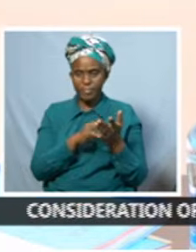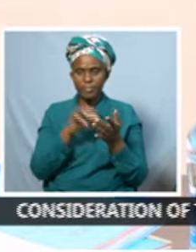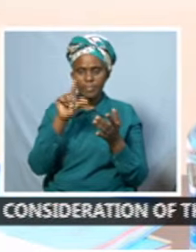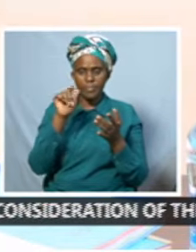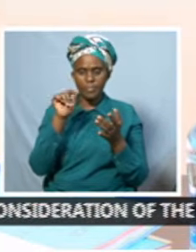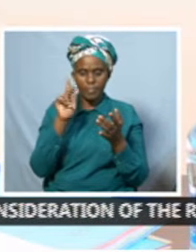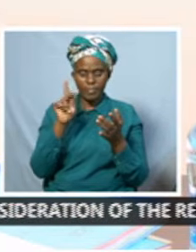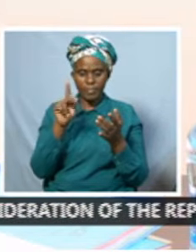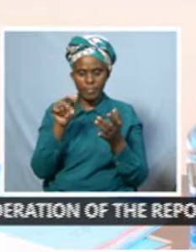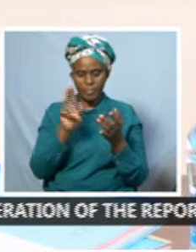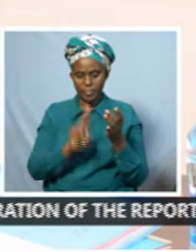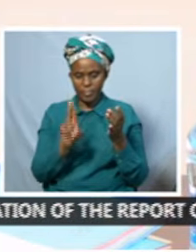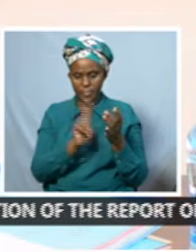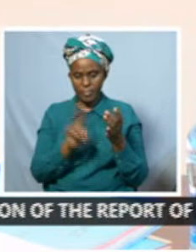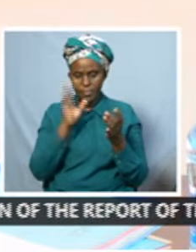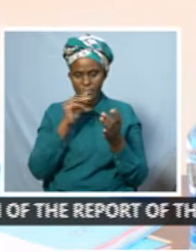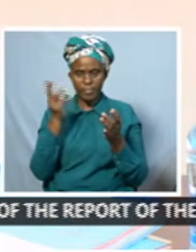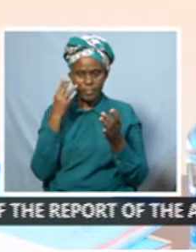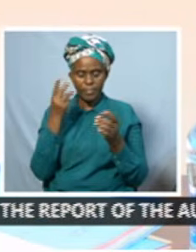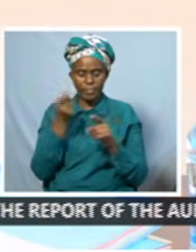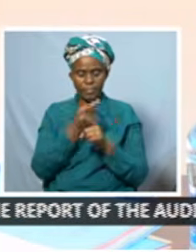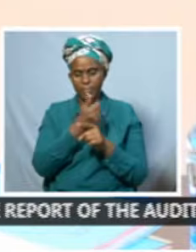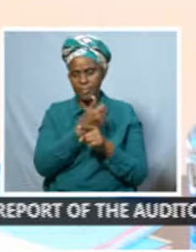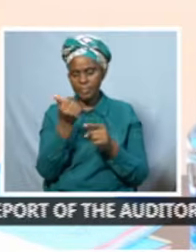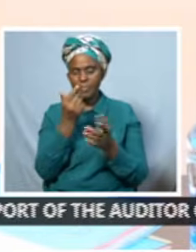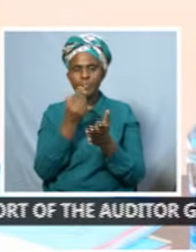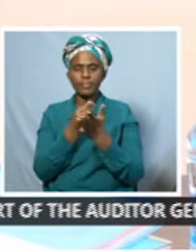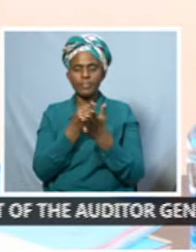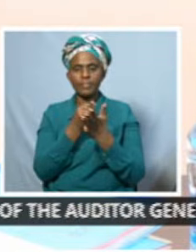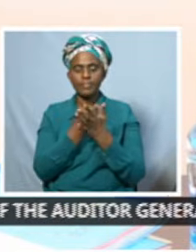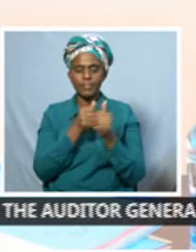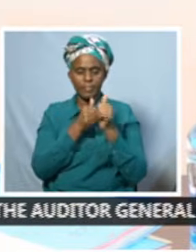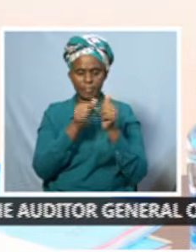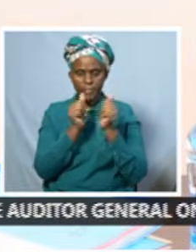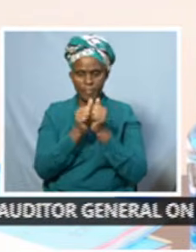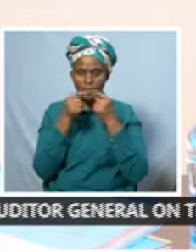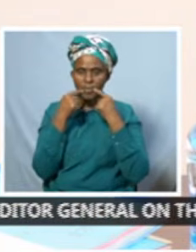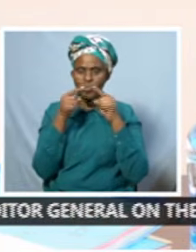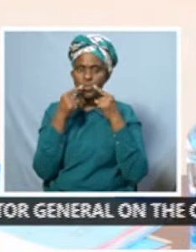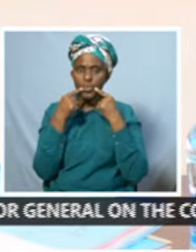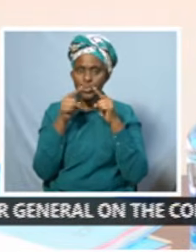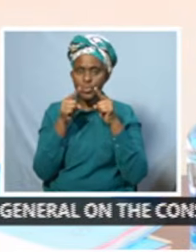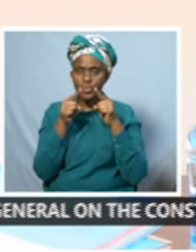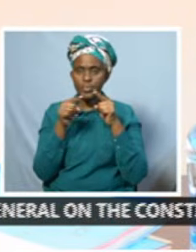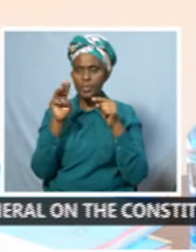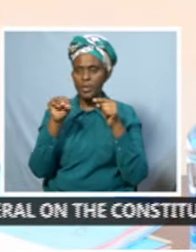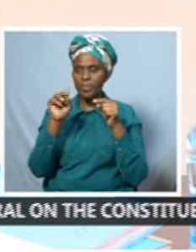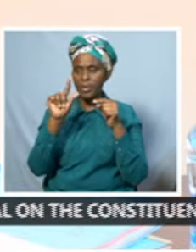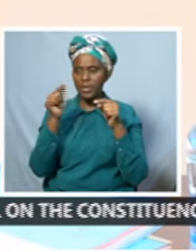5,136,020 kwacha spent was from available funds in line with circular